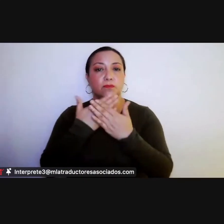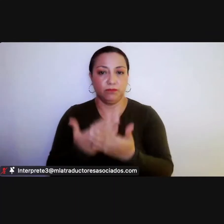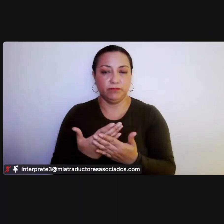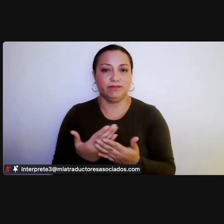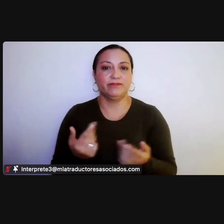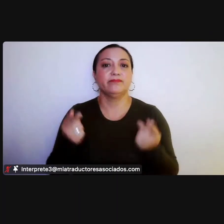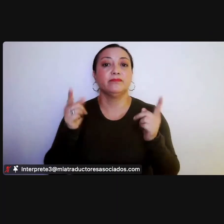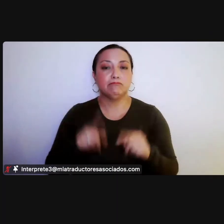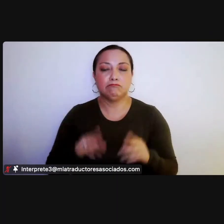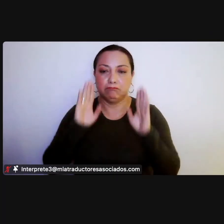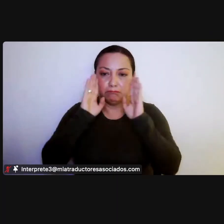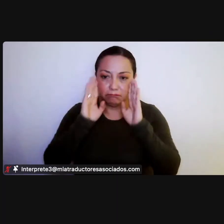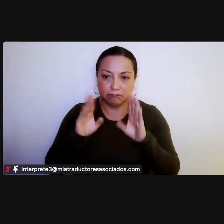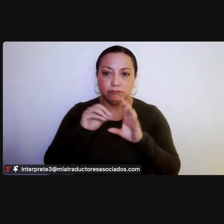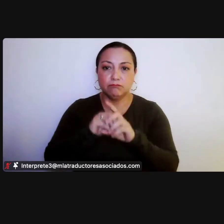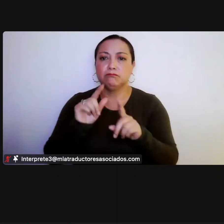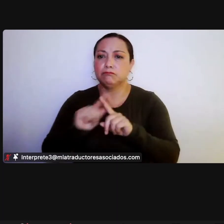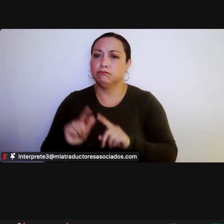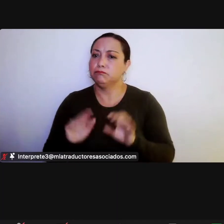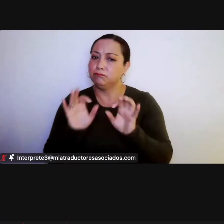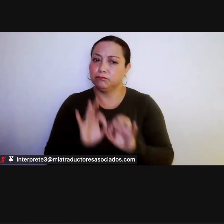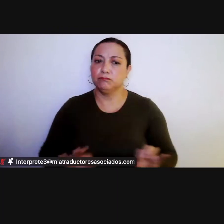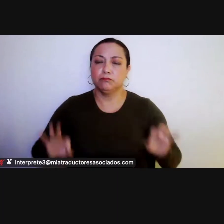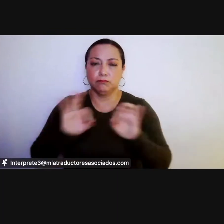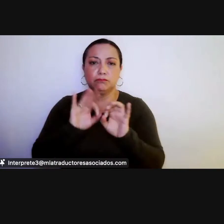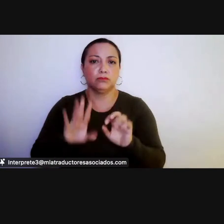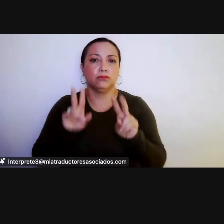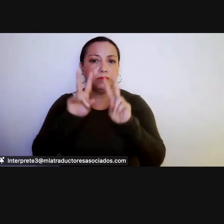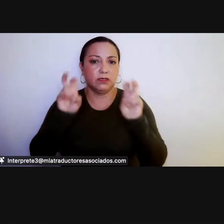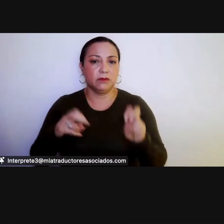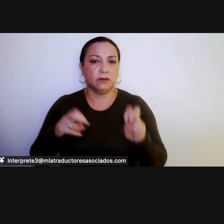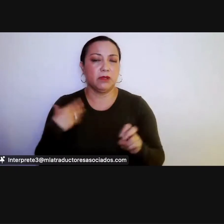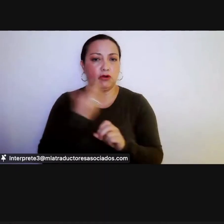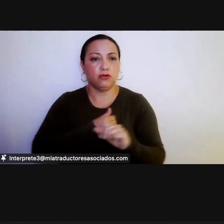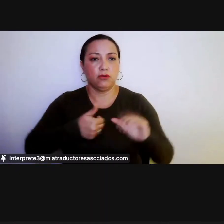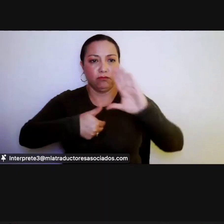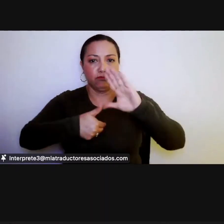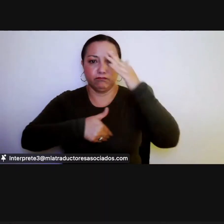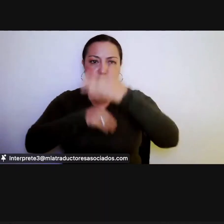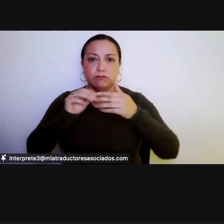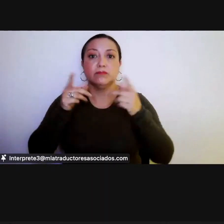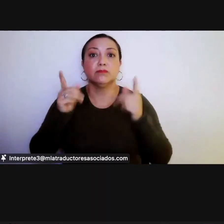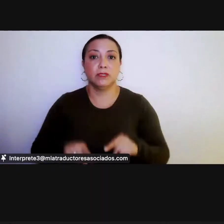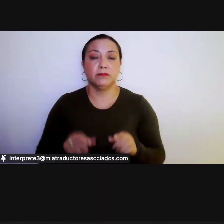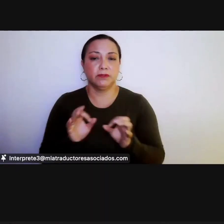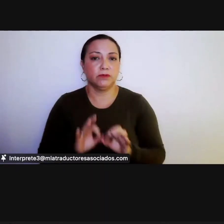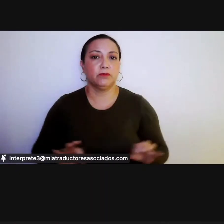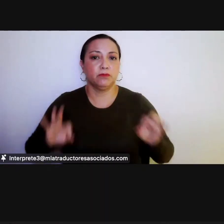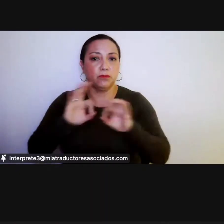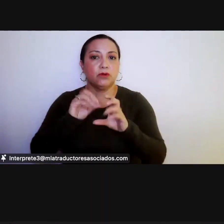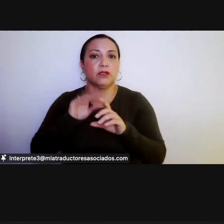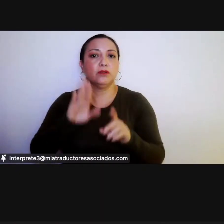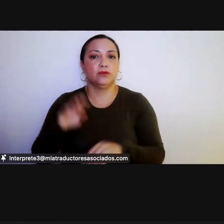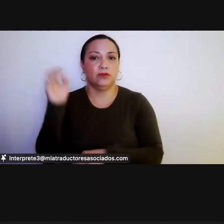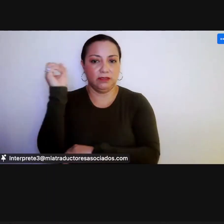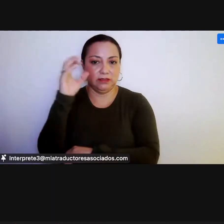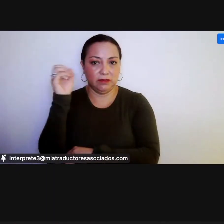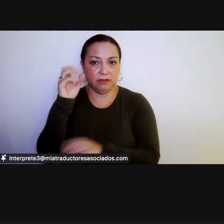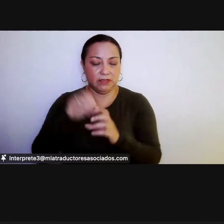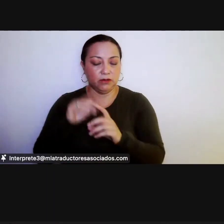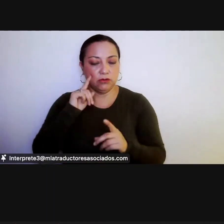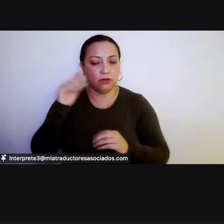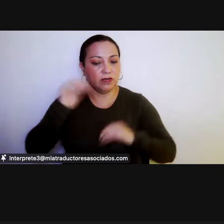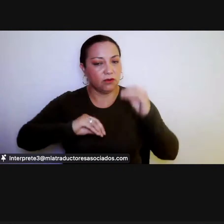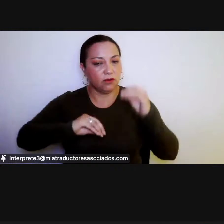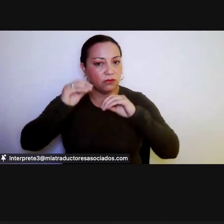best regards and are also following this meeting for the importance of this seminar in